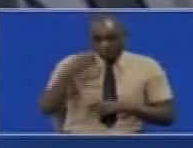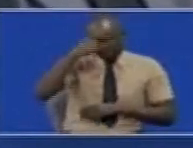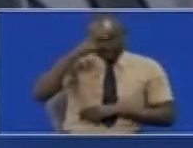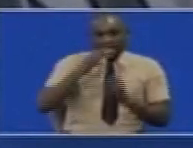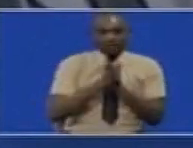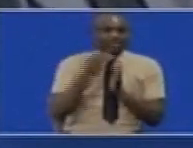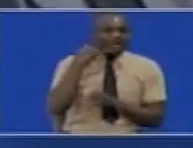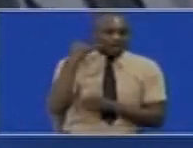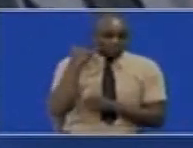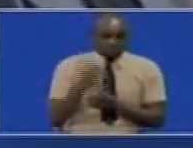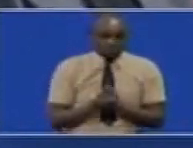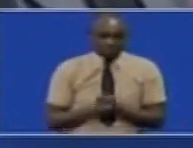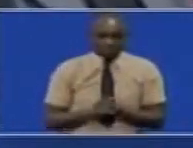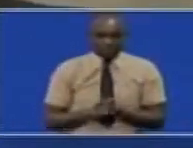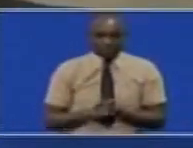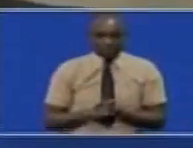Nakuru.